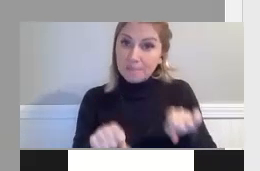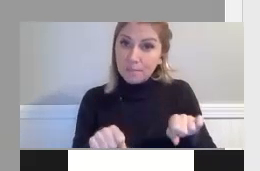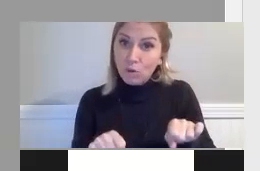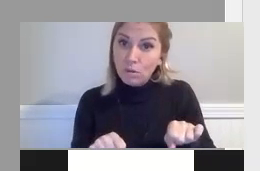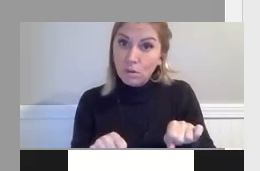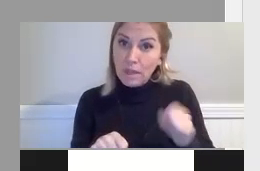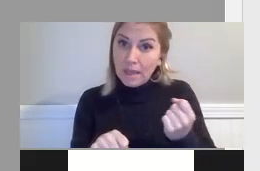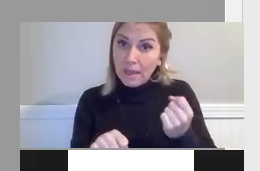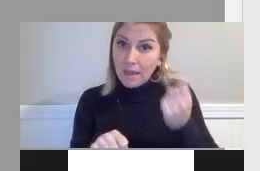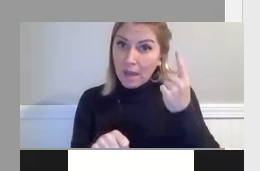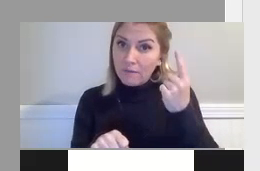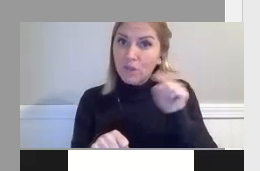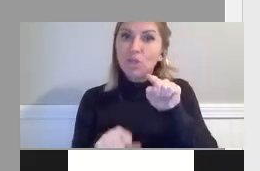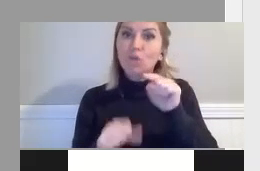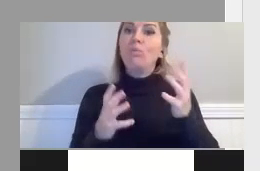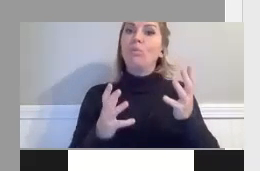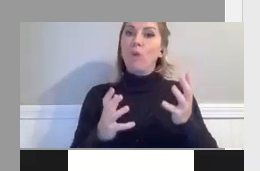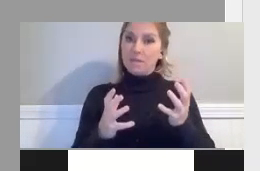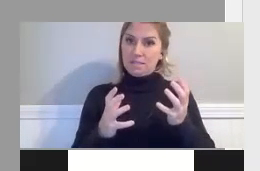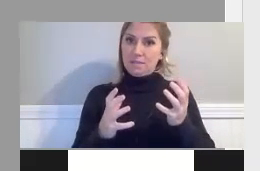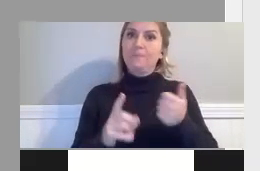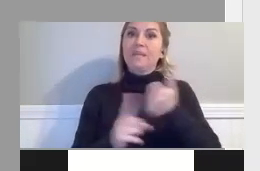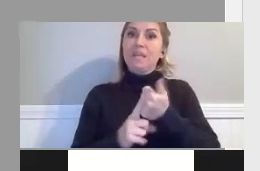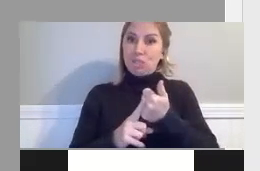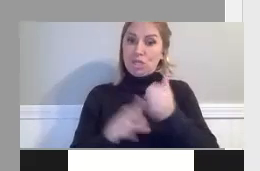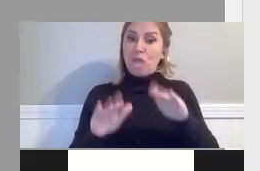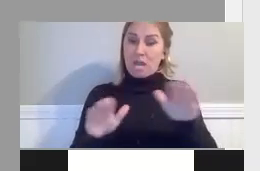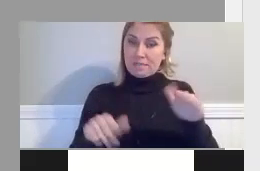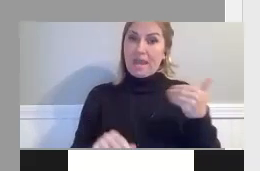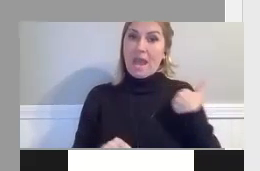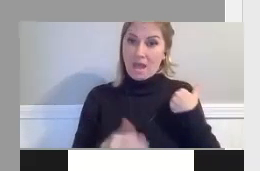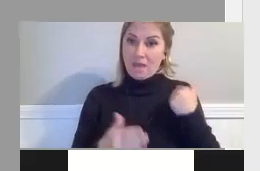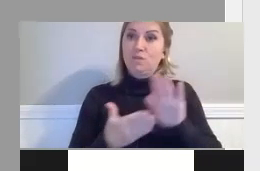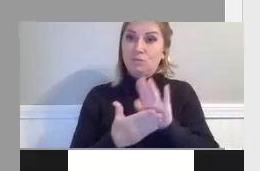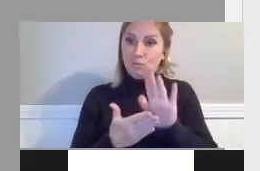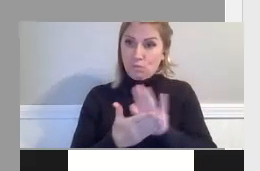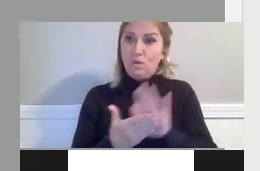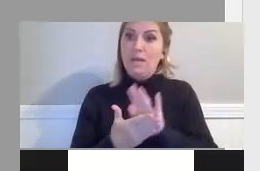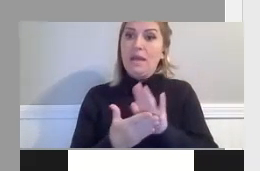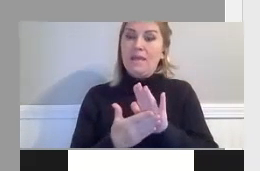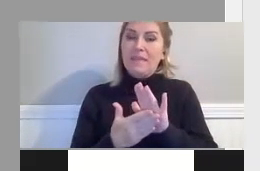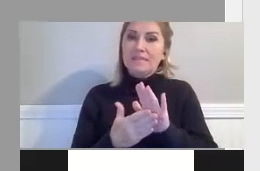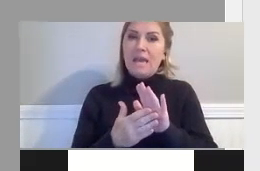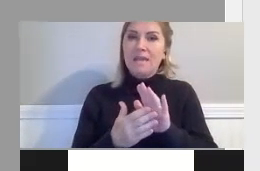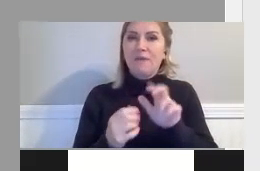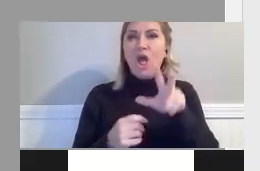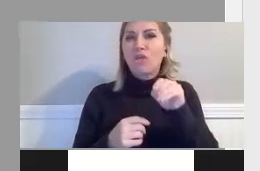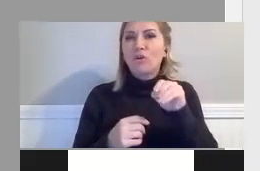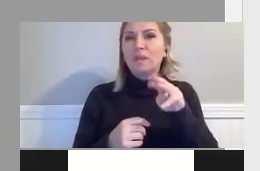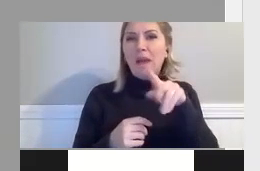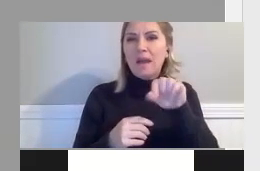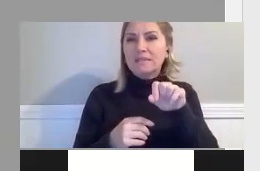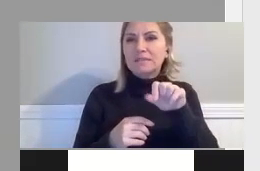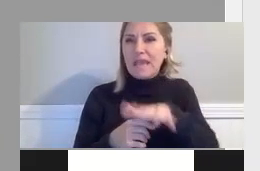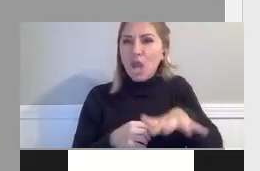but you want every kid to have a school that is within a 30-mile radius of